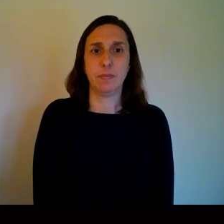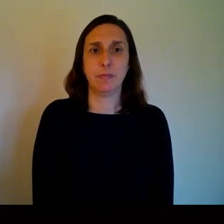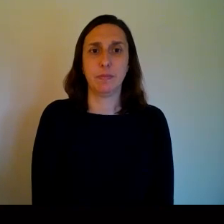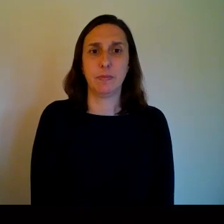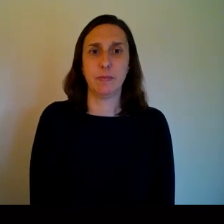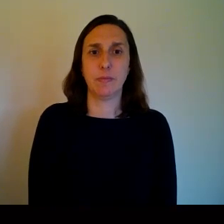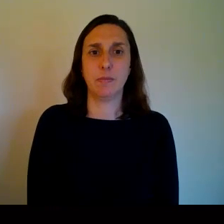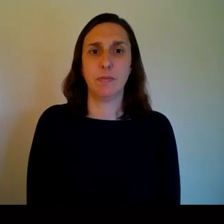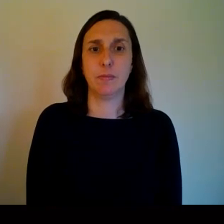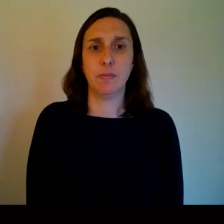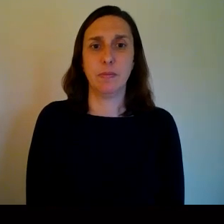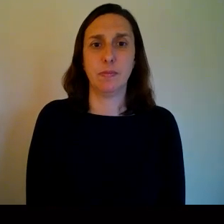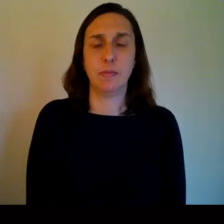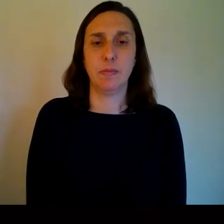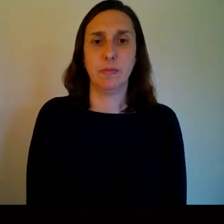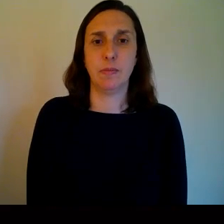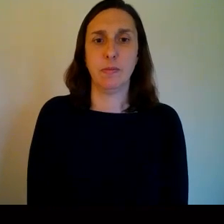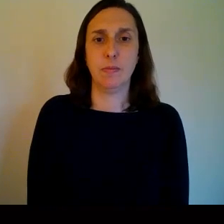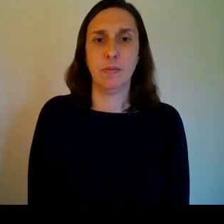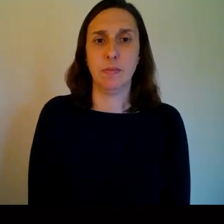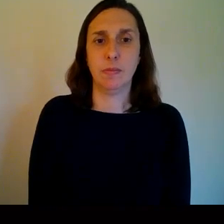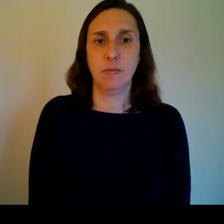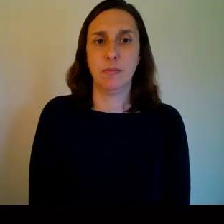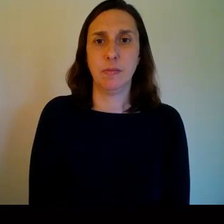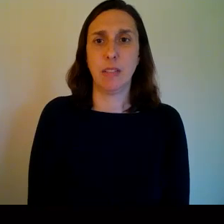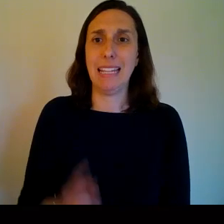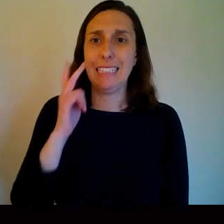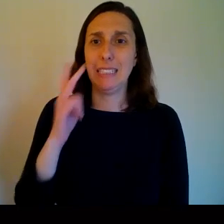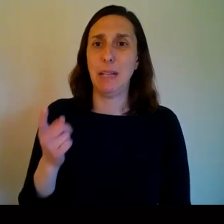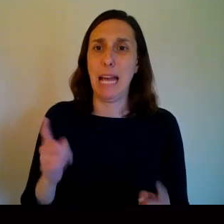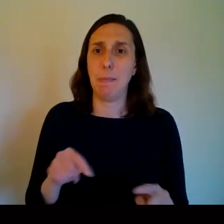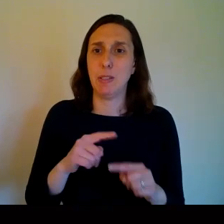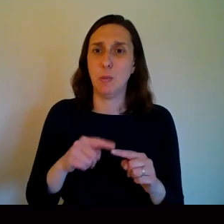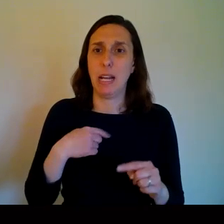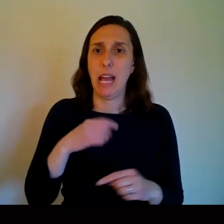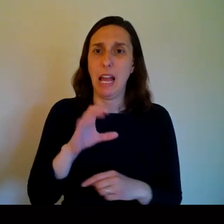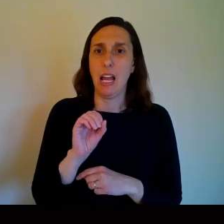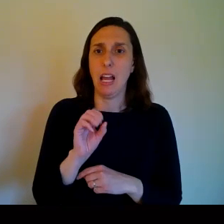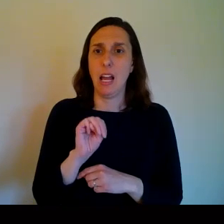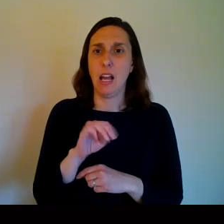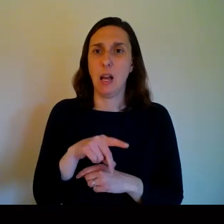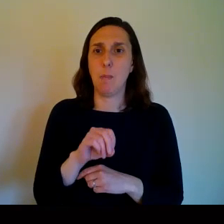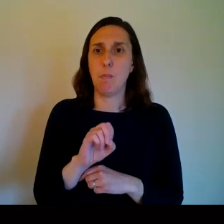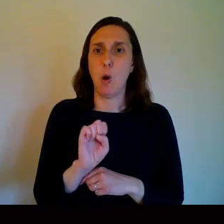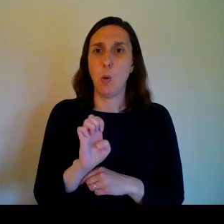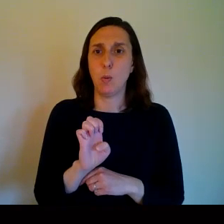So let's look at what happens when I compose f of g.